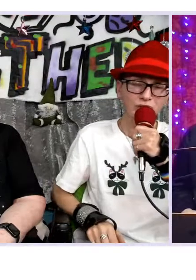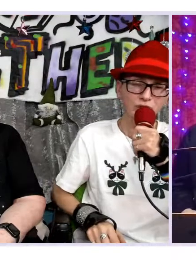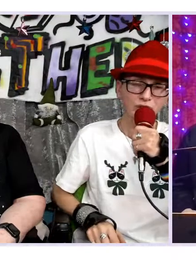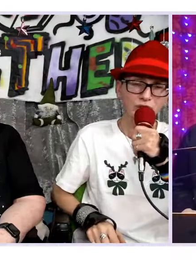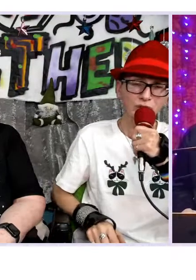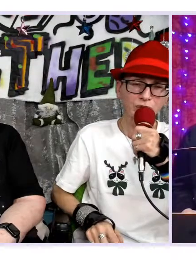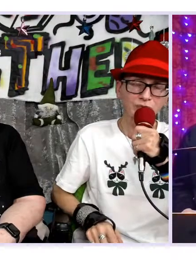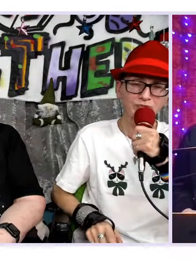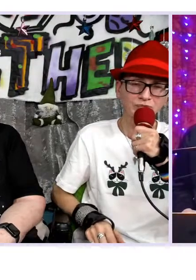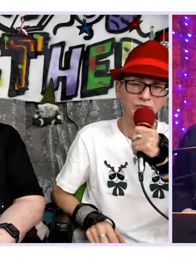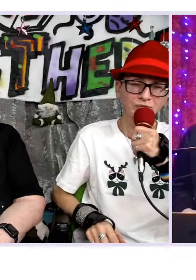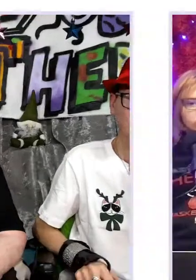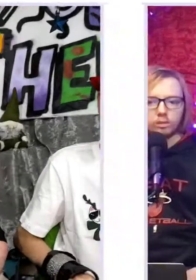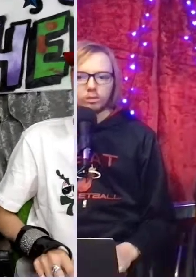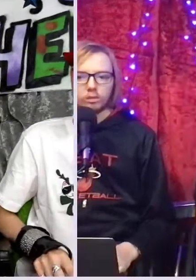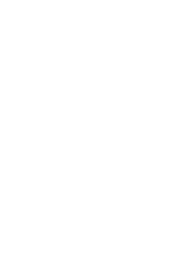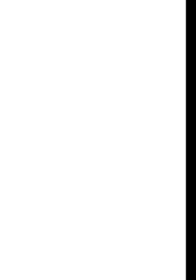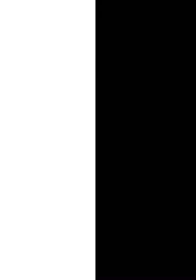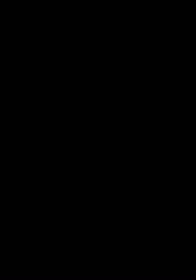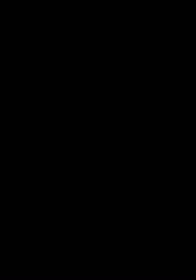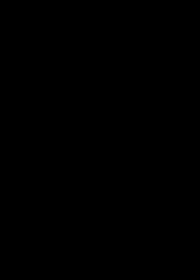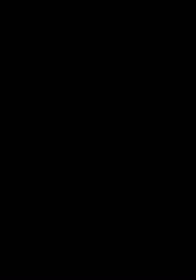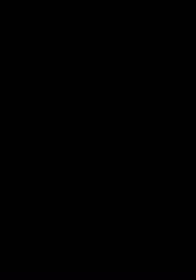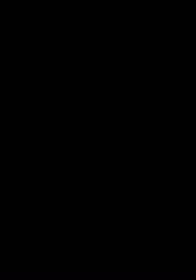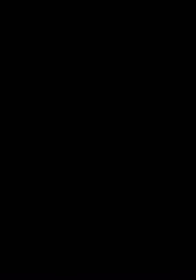Glory Sengo.